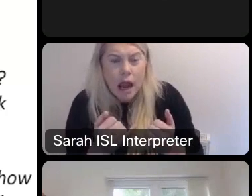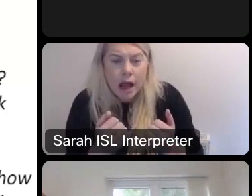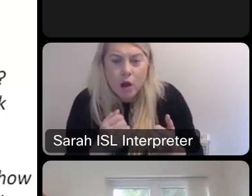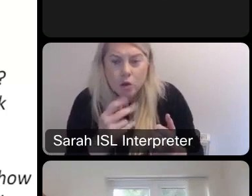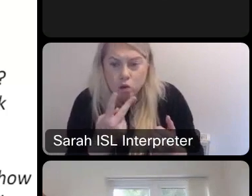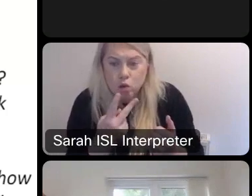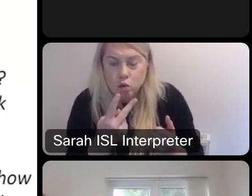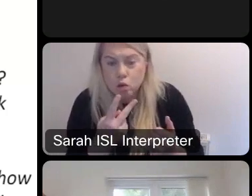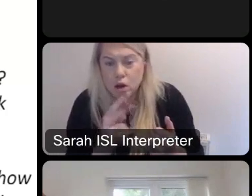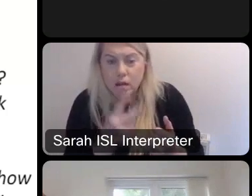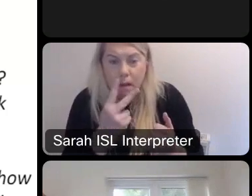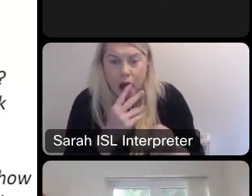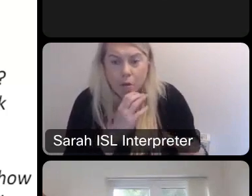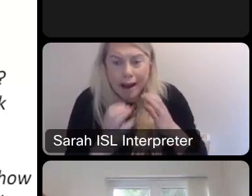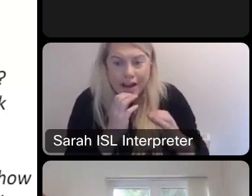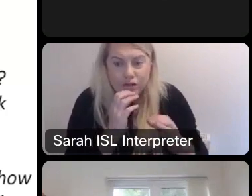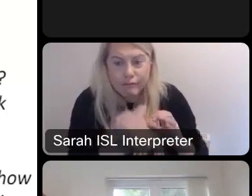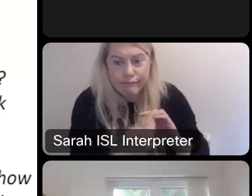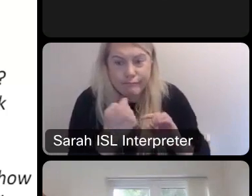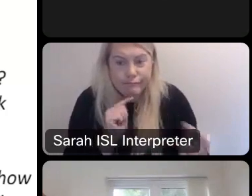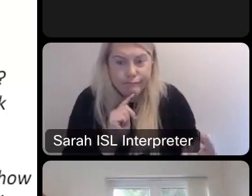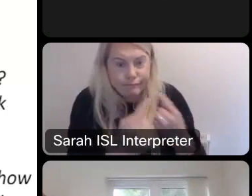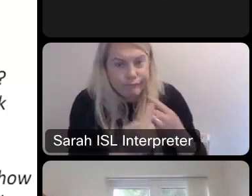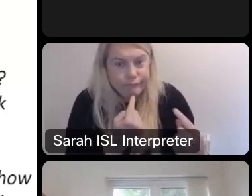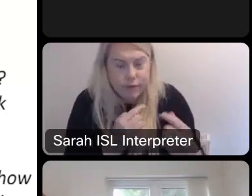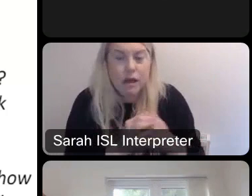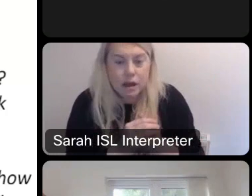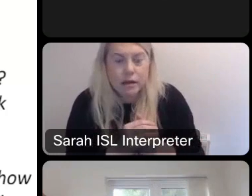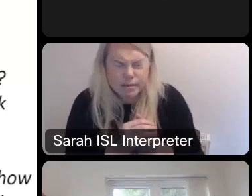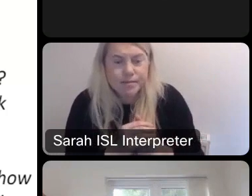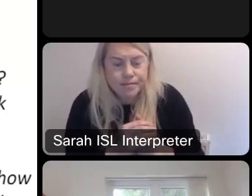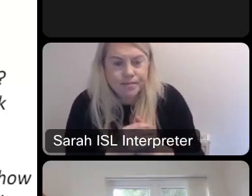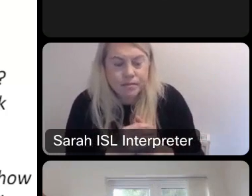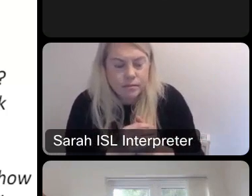two-way piece of communication. And we do ask them,